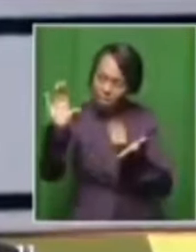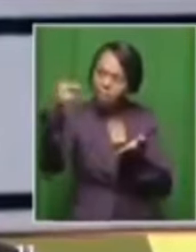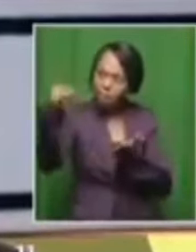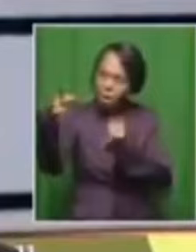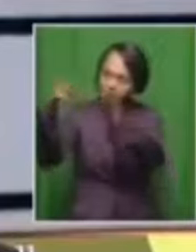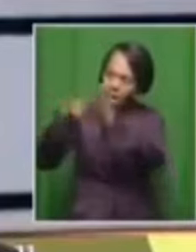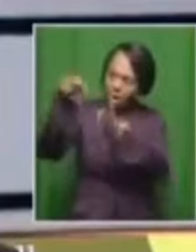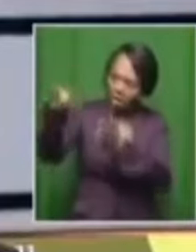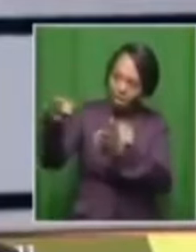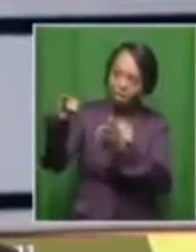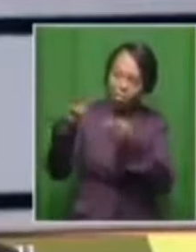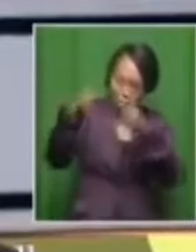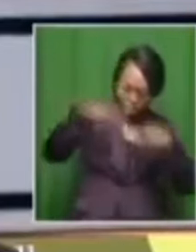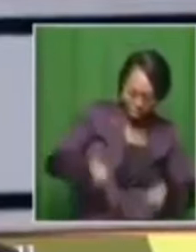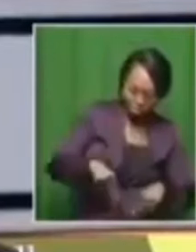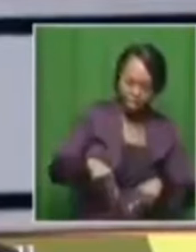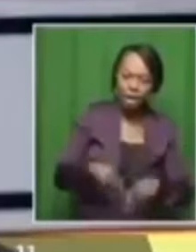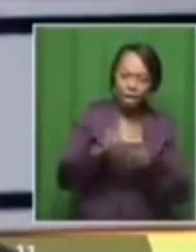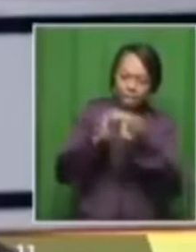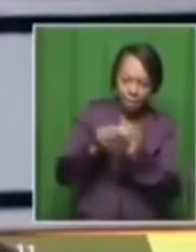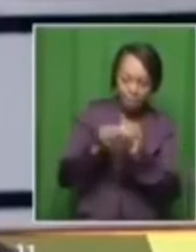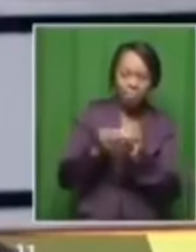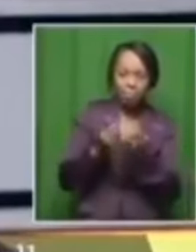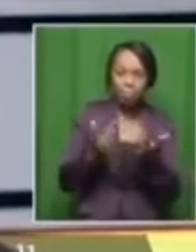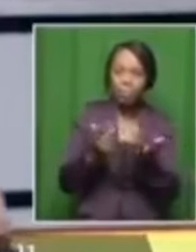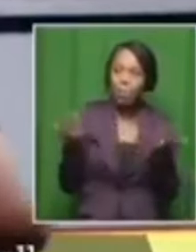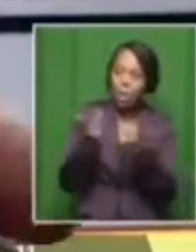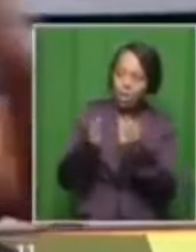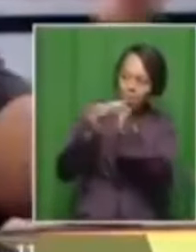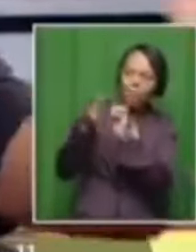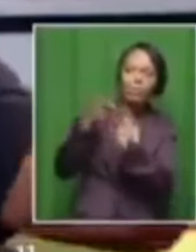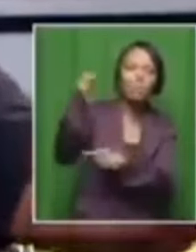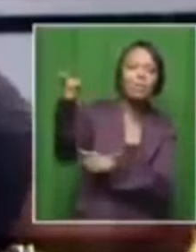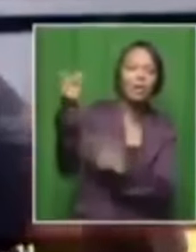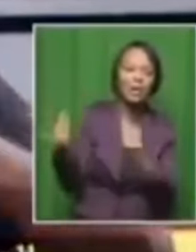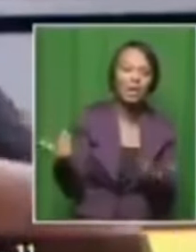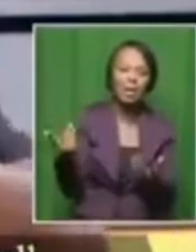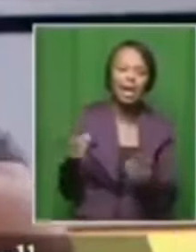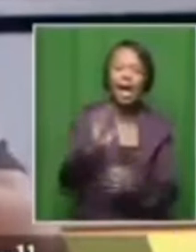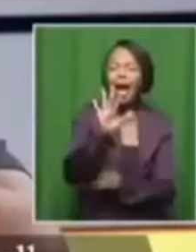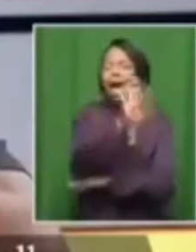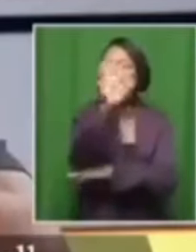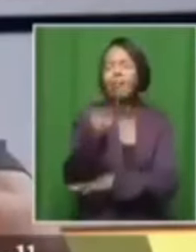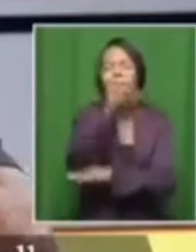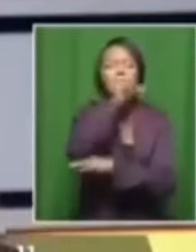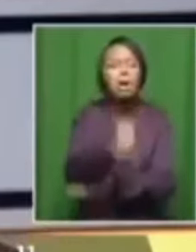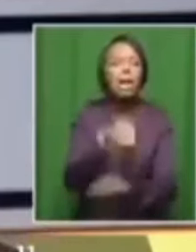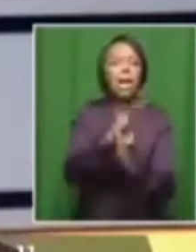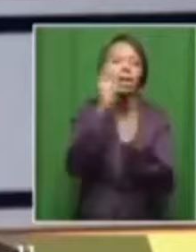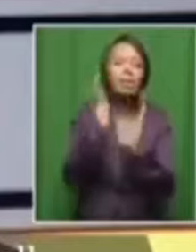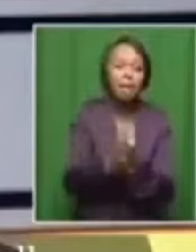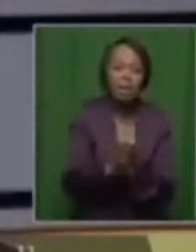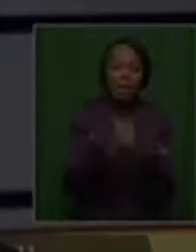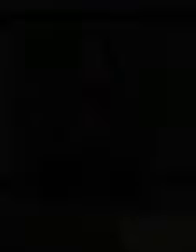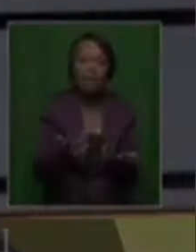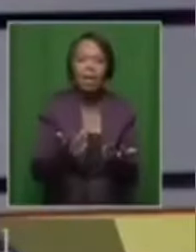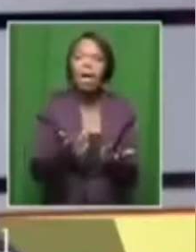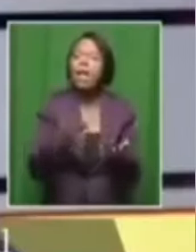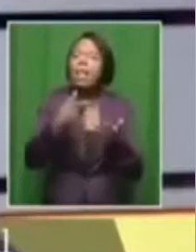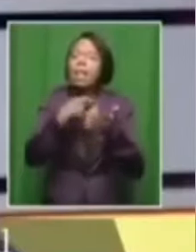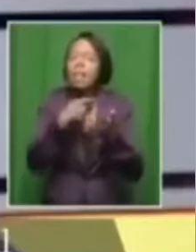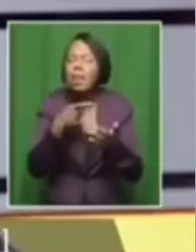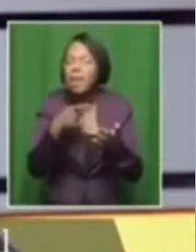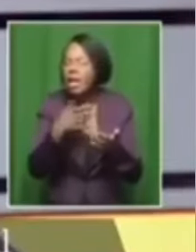not produce, manufacture our own car? Where is the market? Africa loves everything South African. They will buy from us.